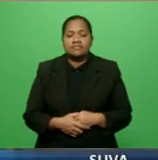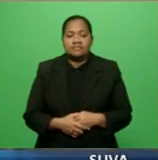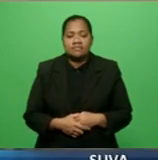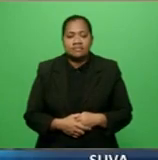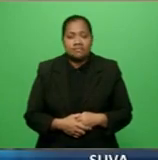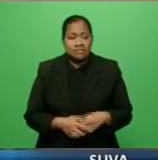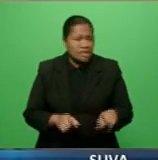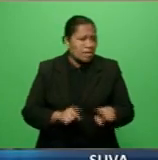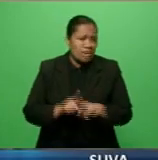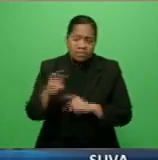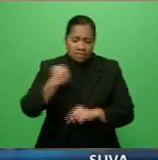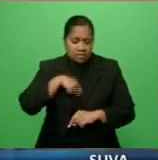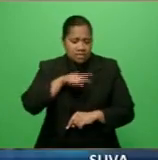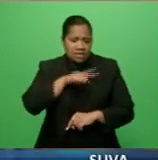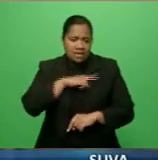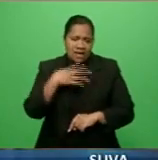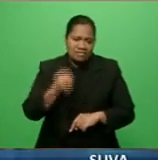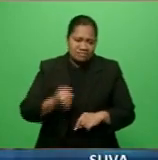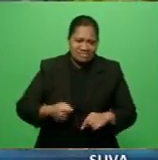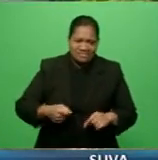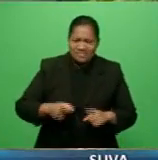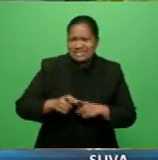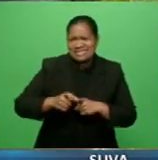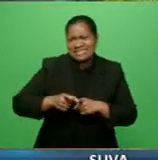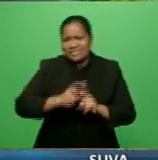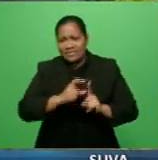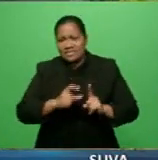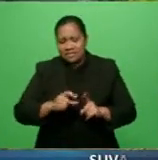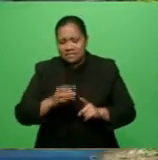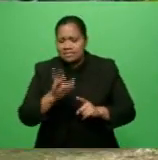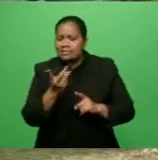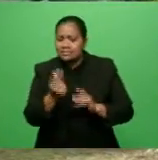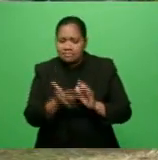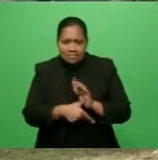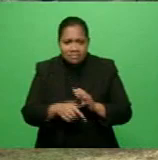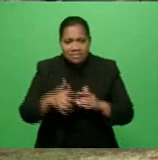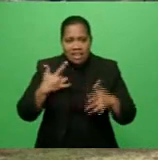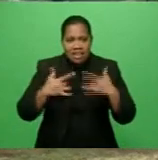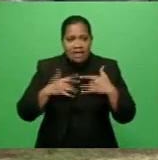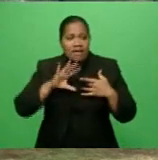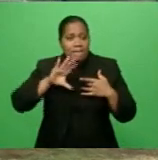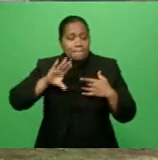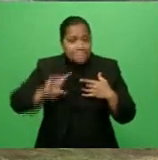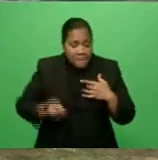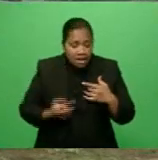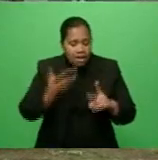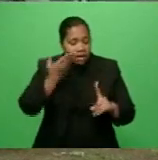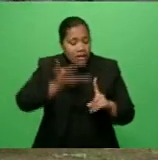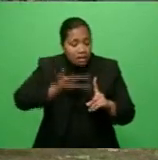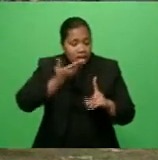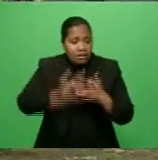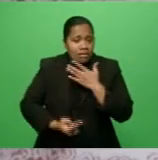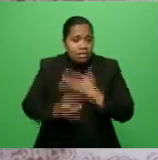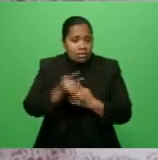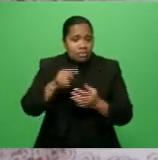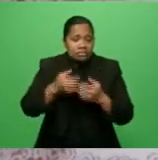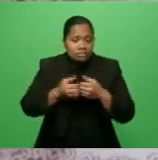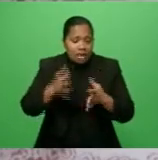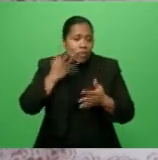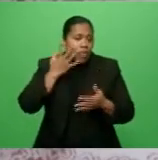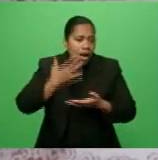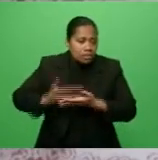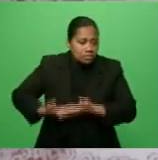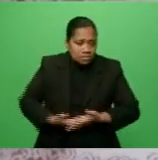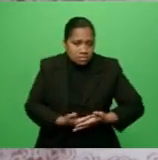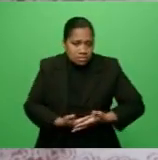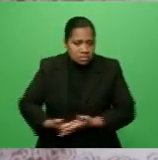Most of us face difficulties at some stage in life, but Arun Lata's misfortune started when she was still a baby. But I was told